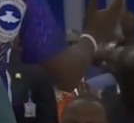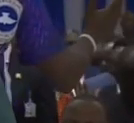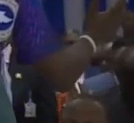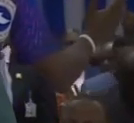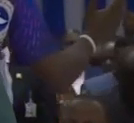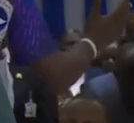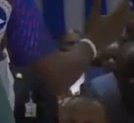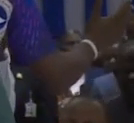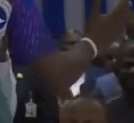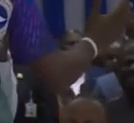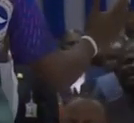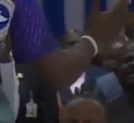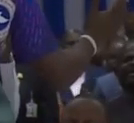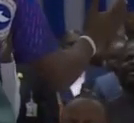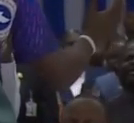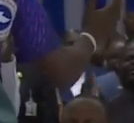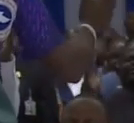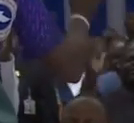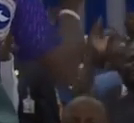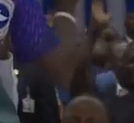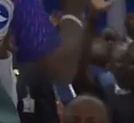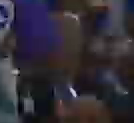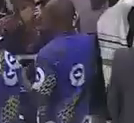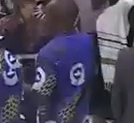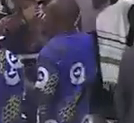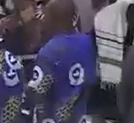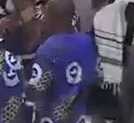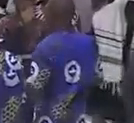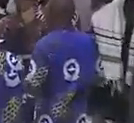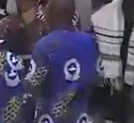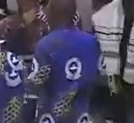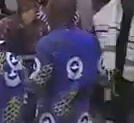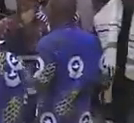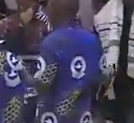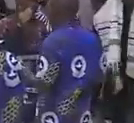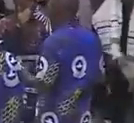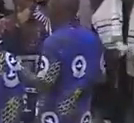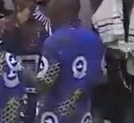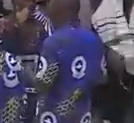Have a physical breakthrough right now.